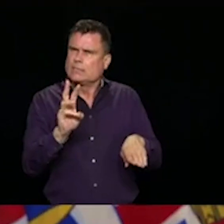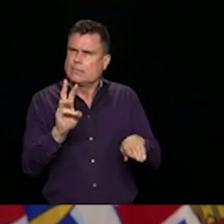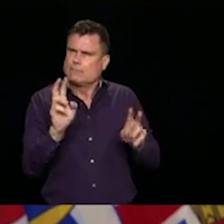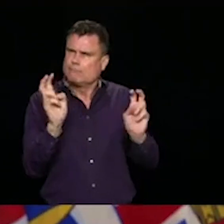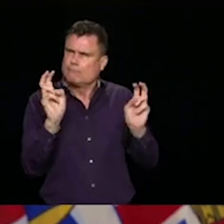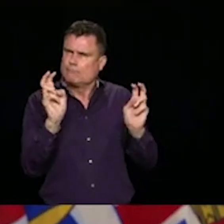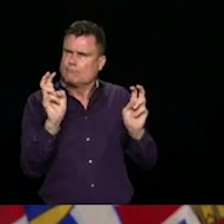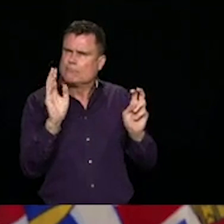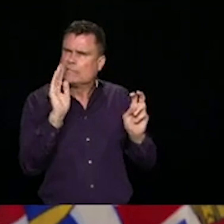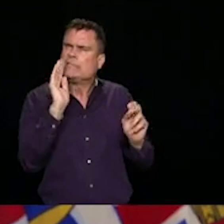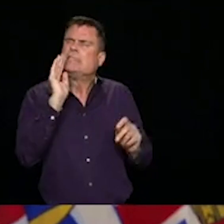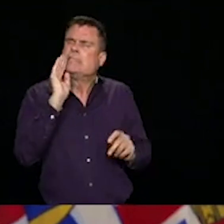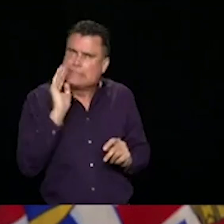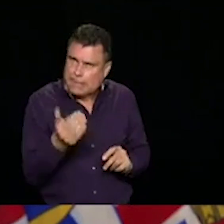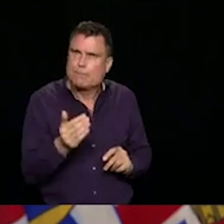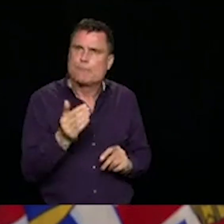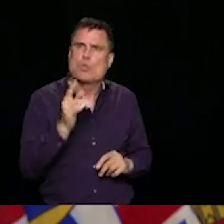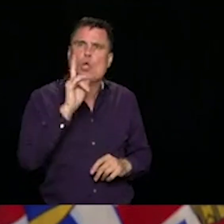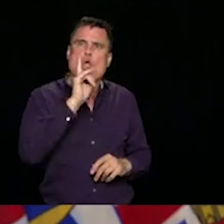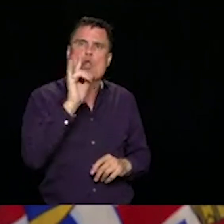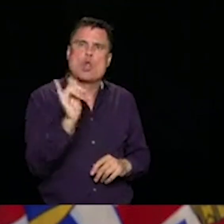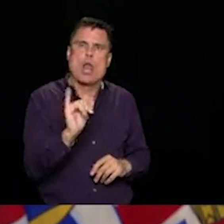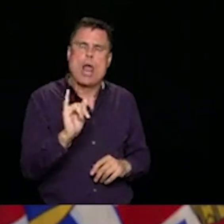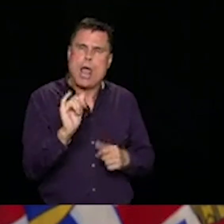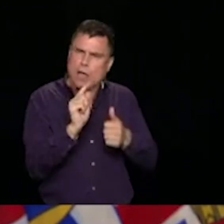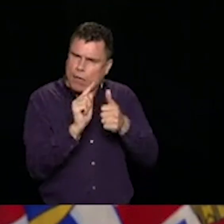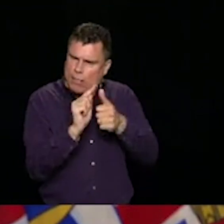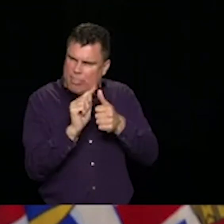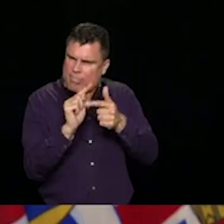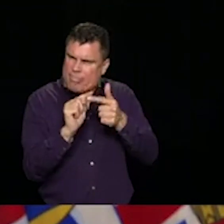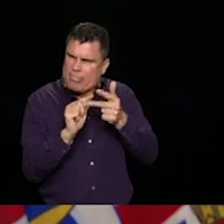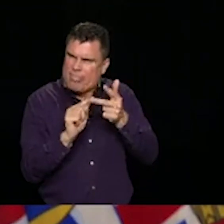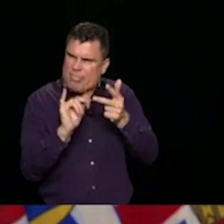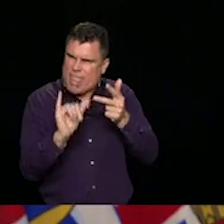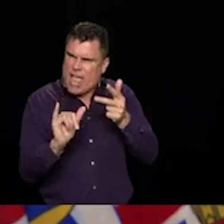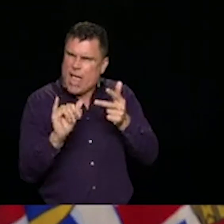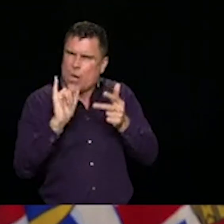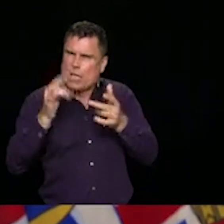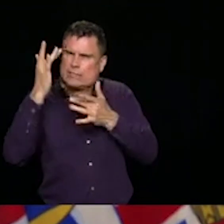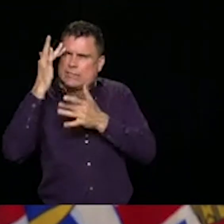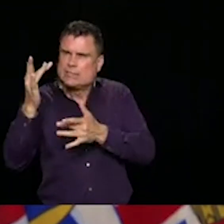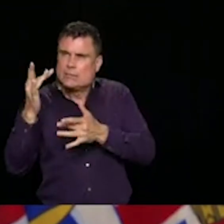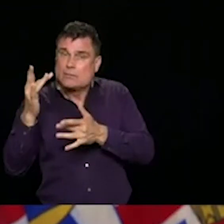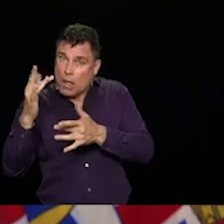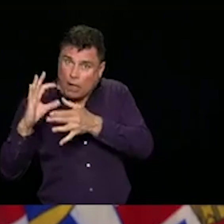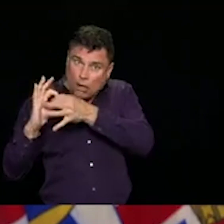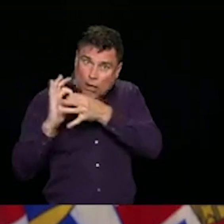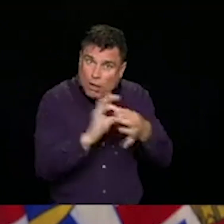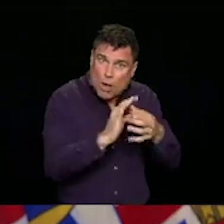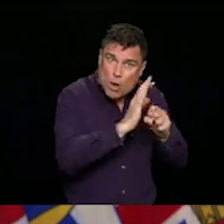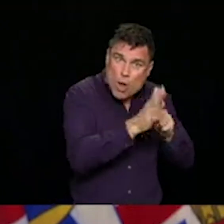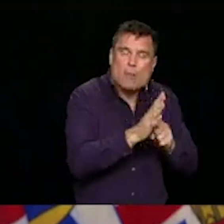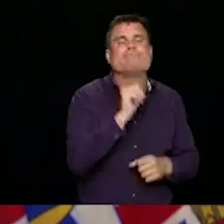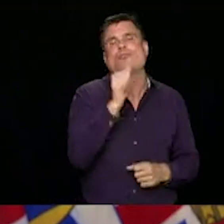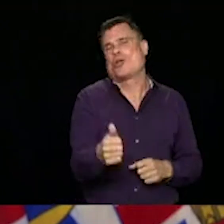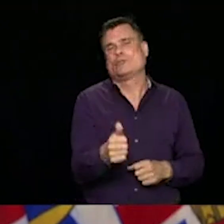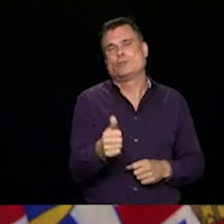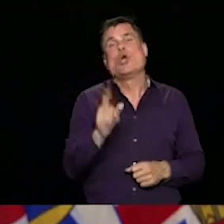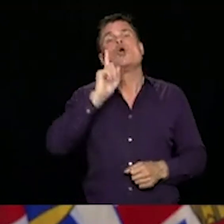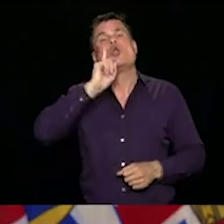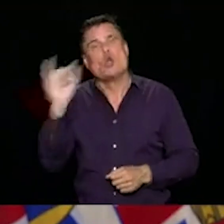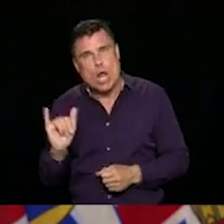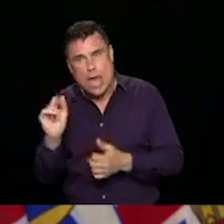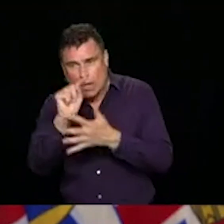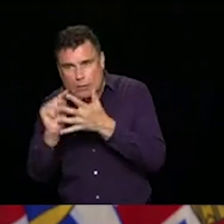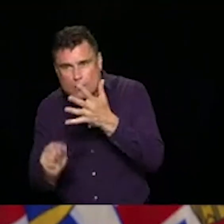any known confirmed cases related to COVID-19 yet in the province, but that investigation is still ongoing, and I will keep you